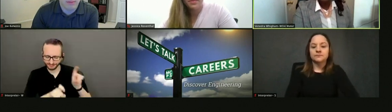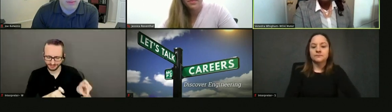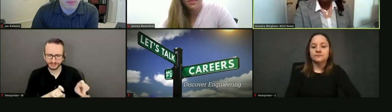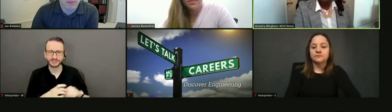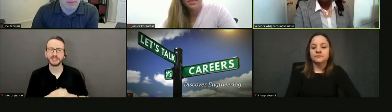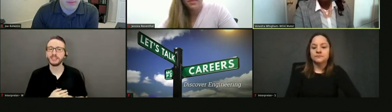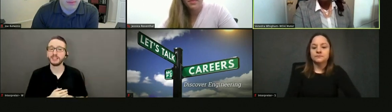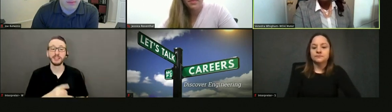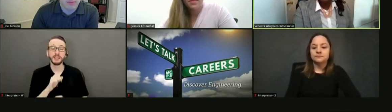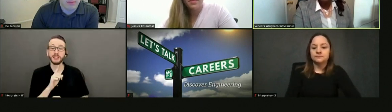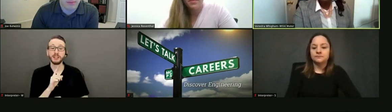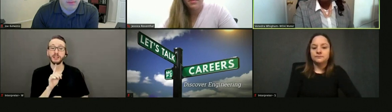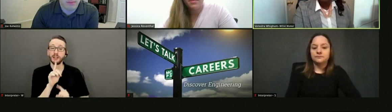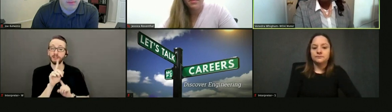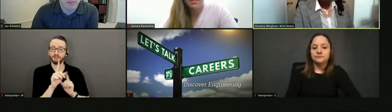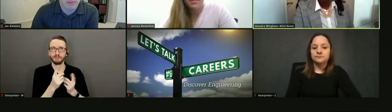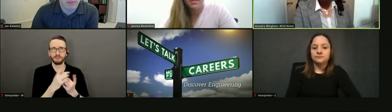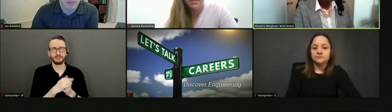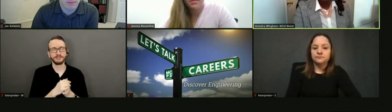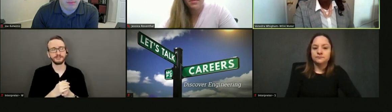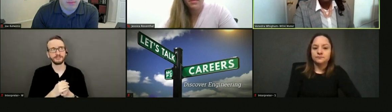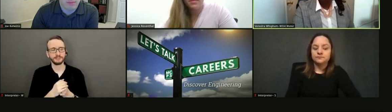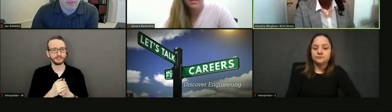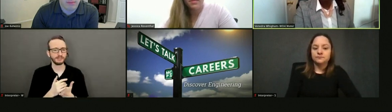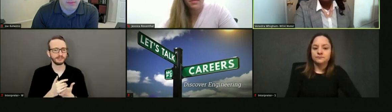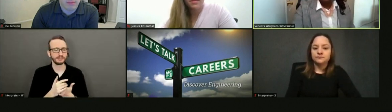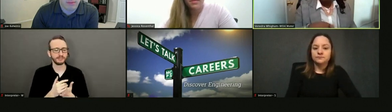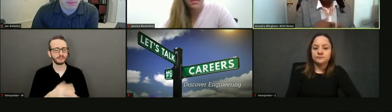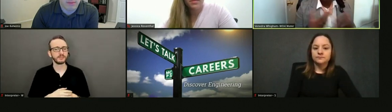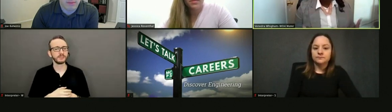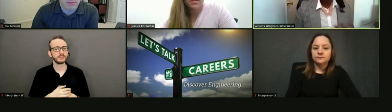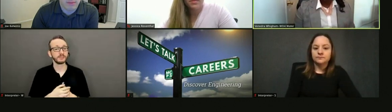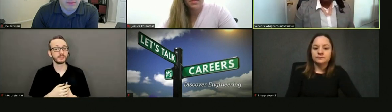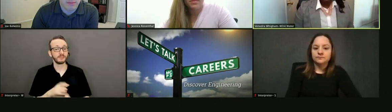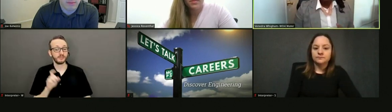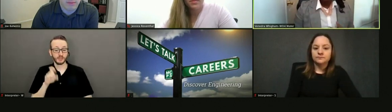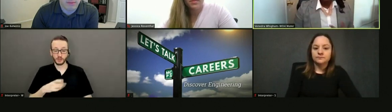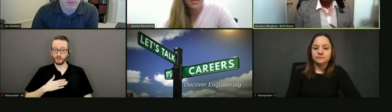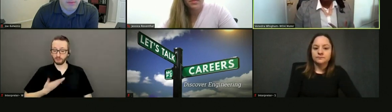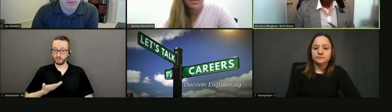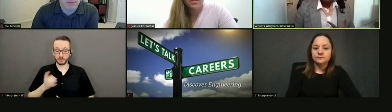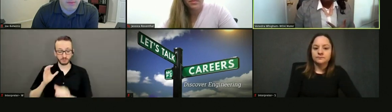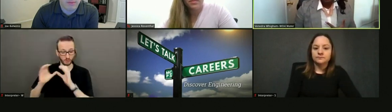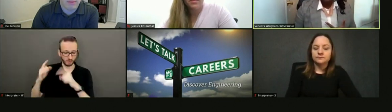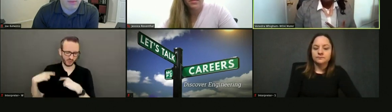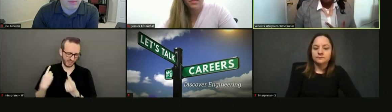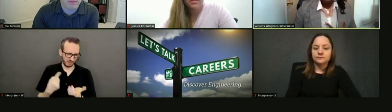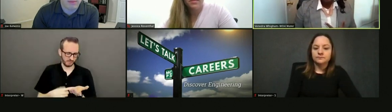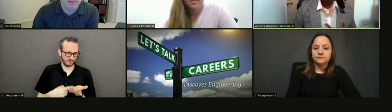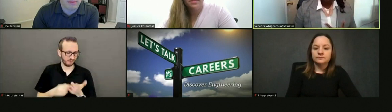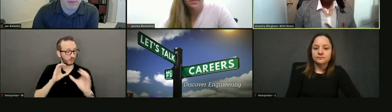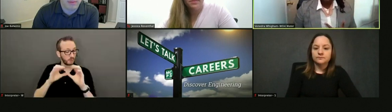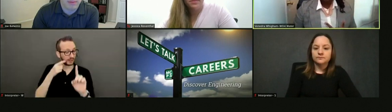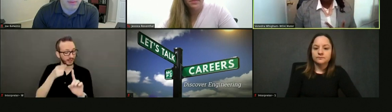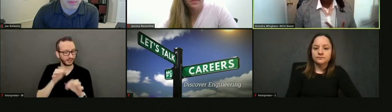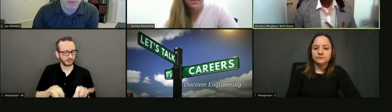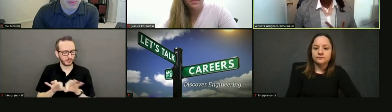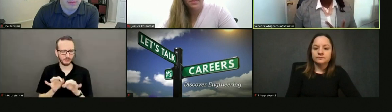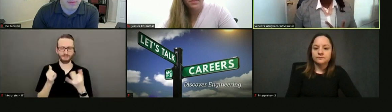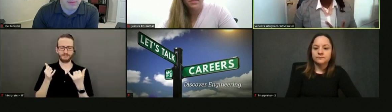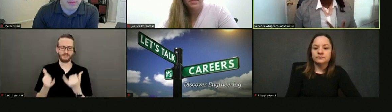ask questions. Just like Joe said, you know, you have to be able to communicate, and this will be a good time to